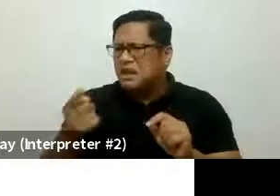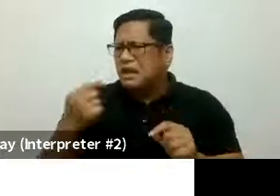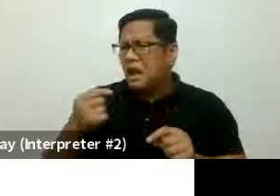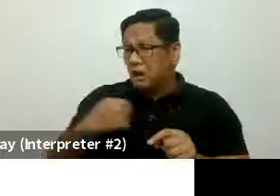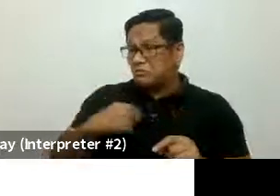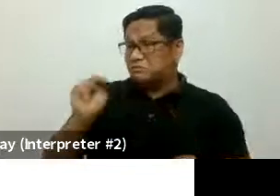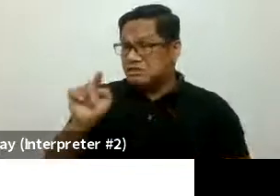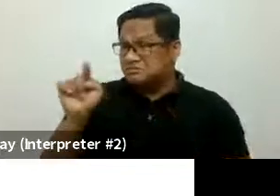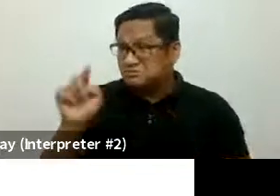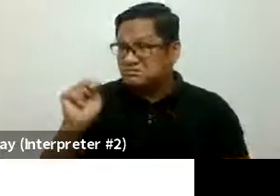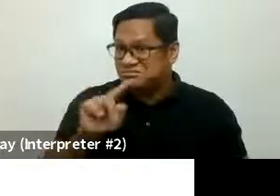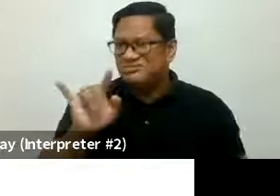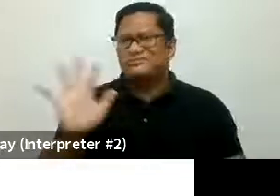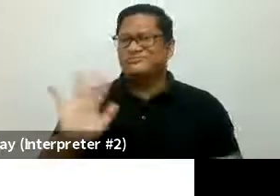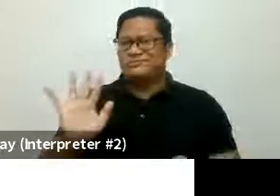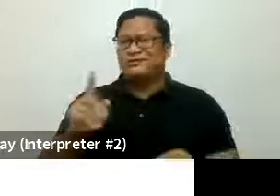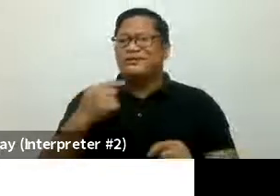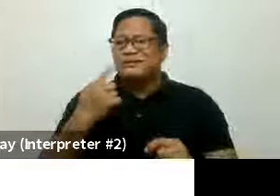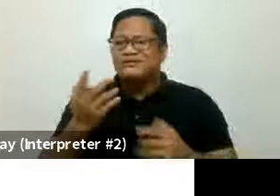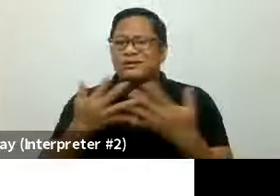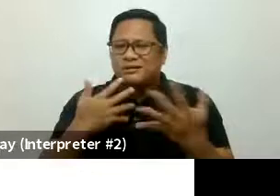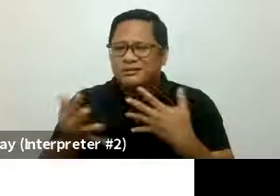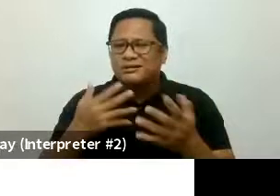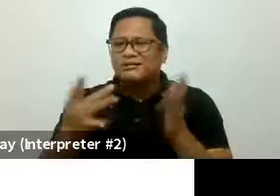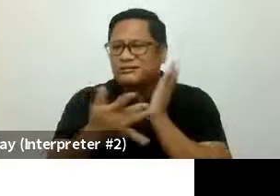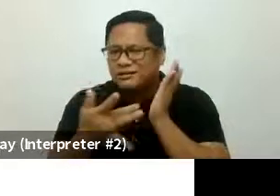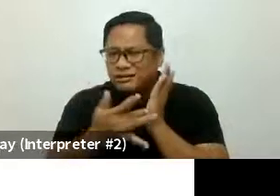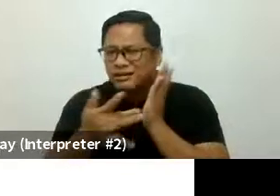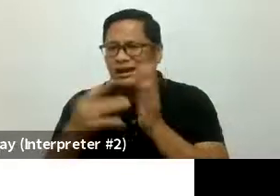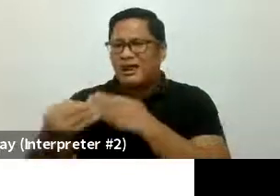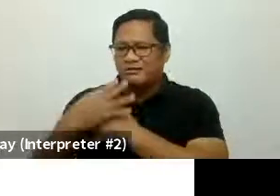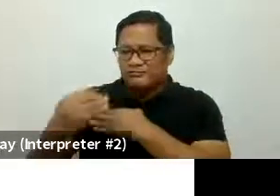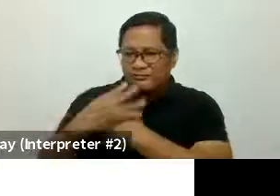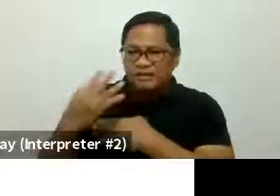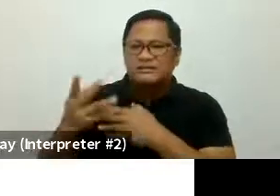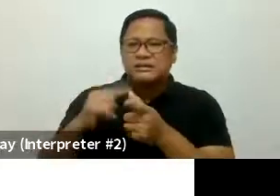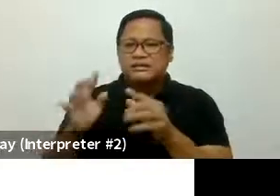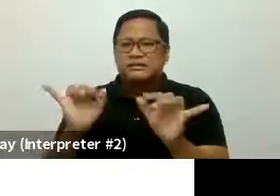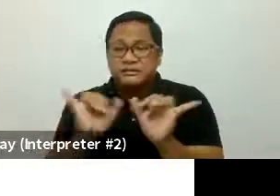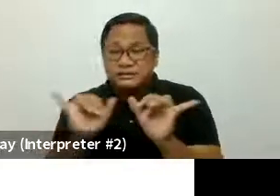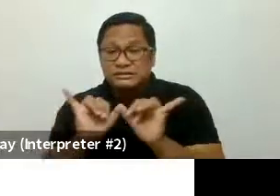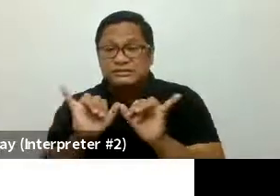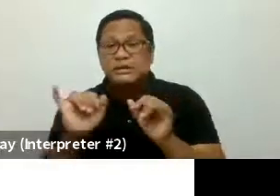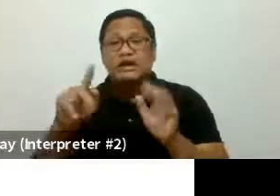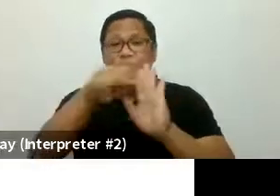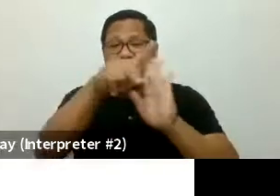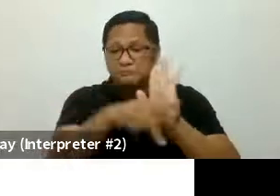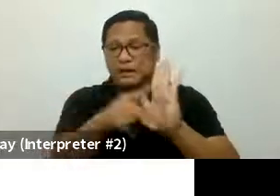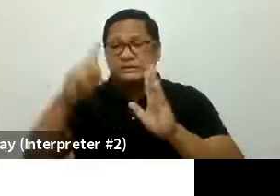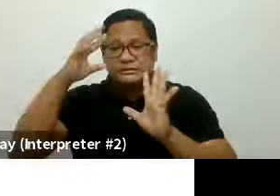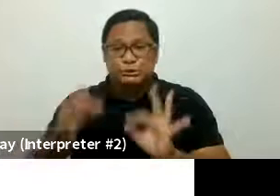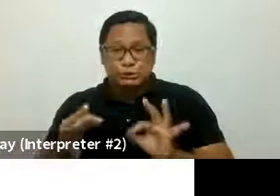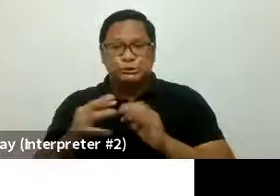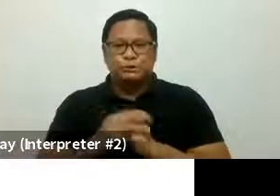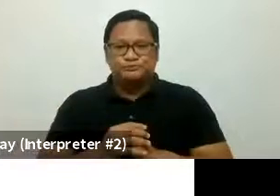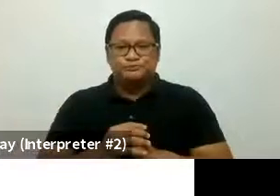actually framed in policy, in either technical advice to HTA and probably policy decisions, like the cancer